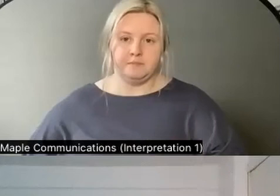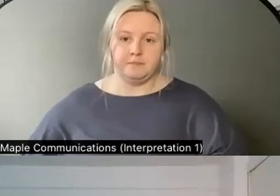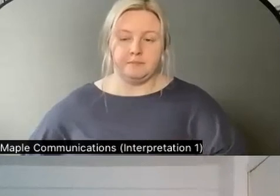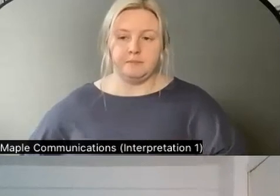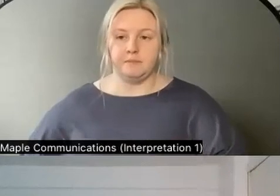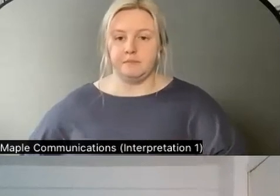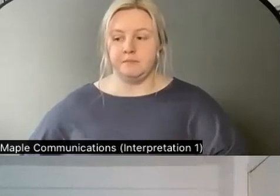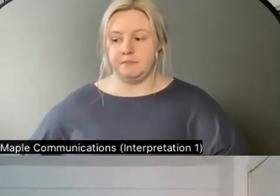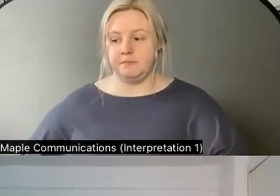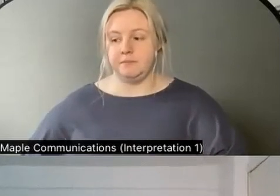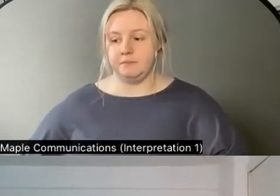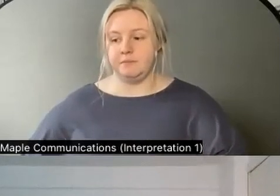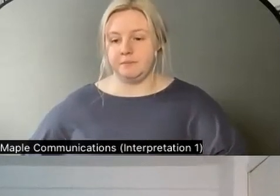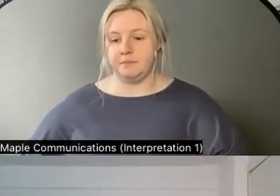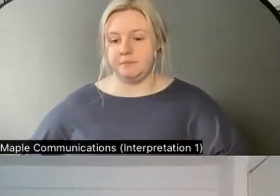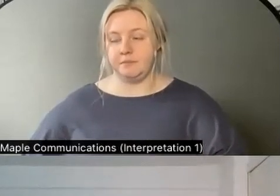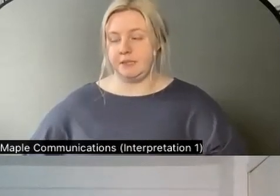Yep, absolutely.